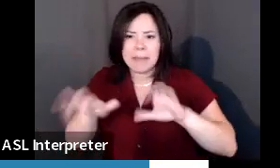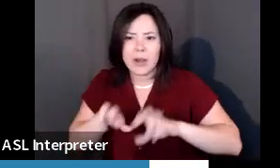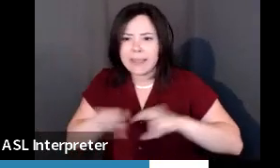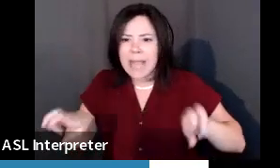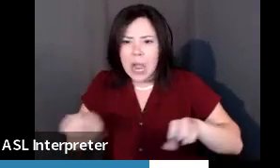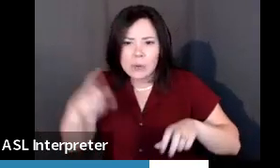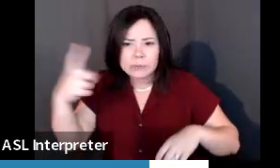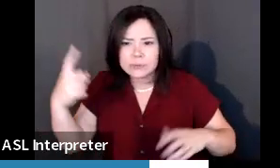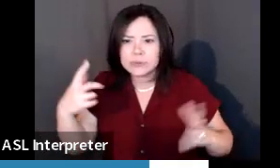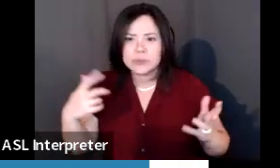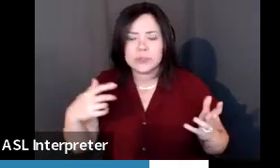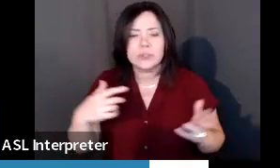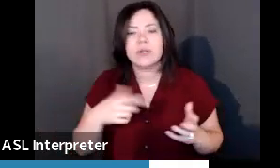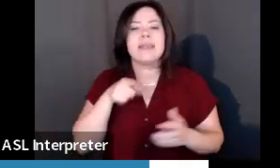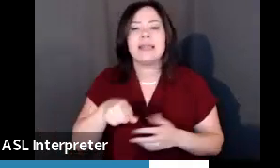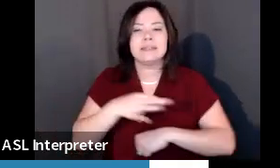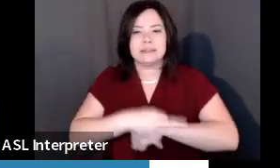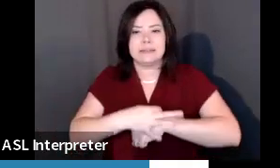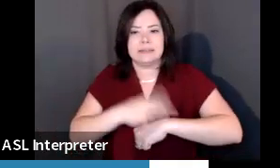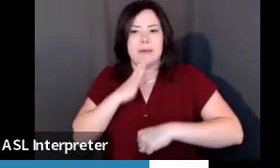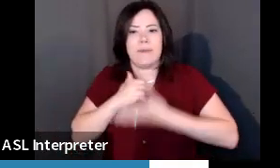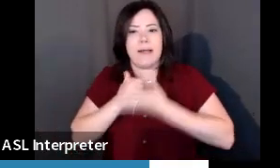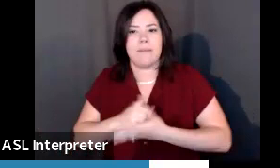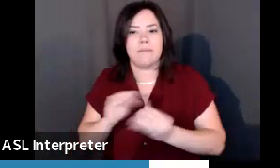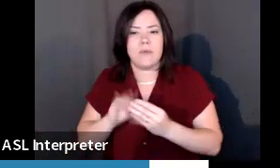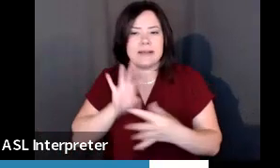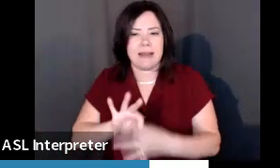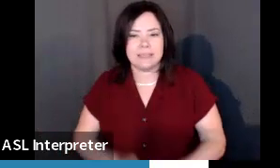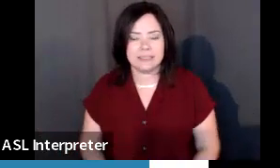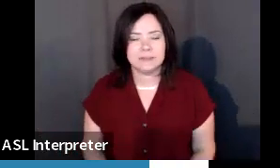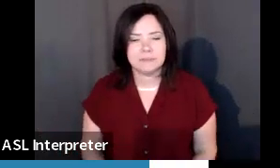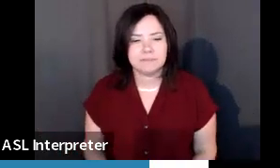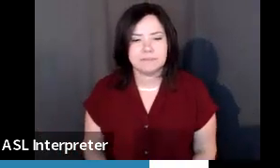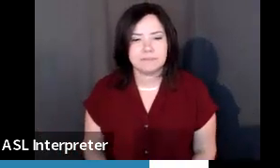it's a way to stay connected a little more easily.